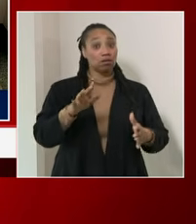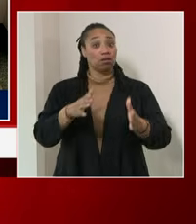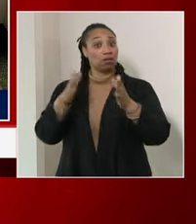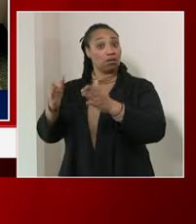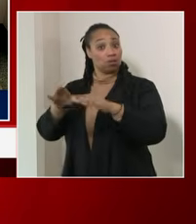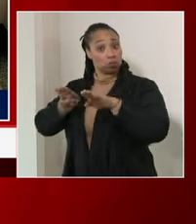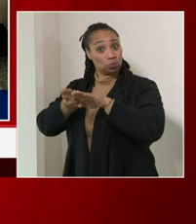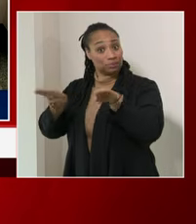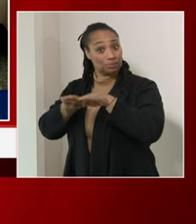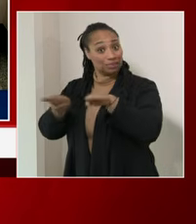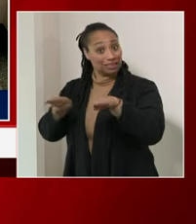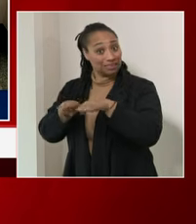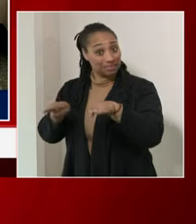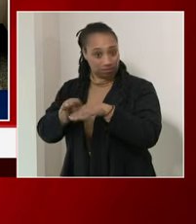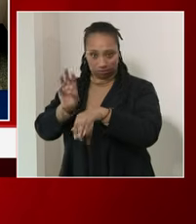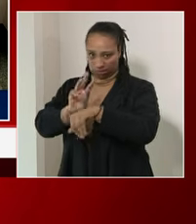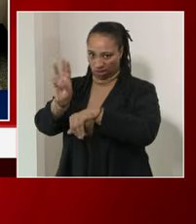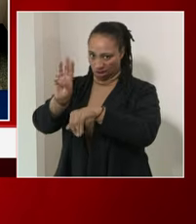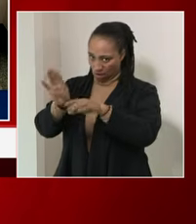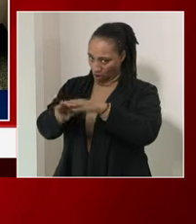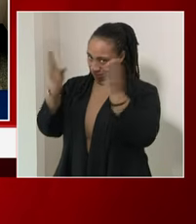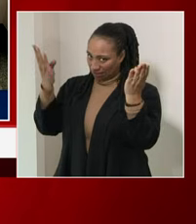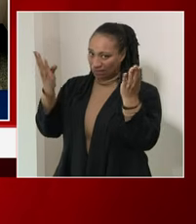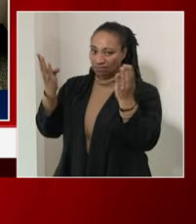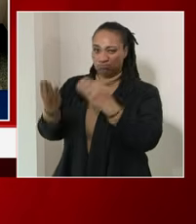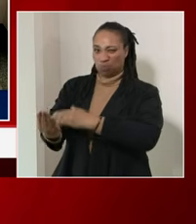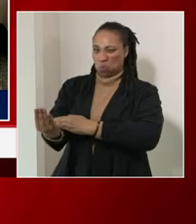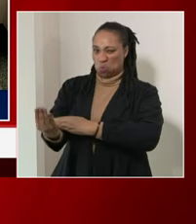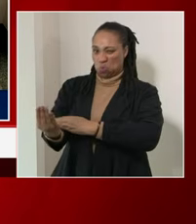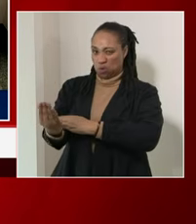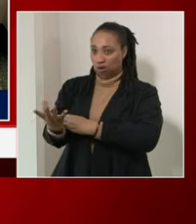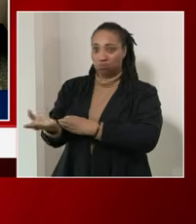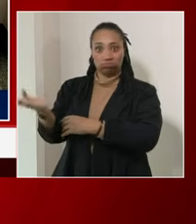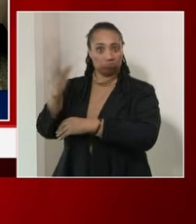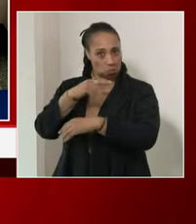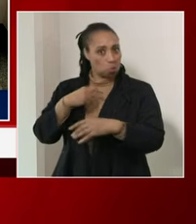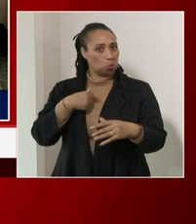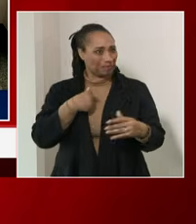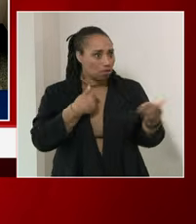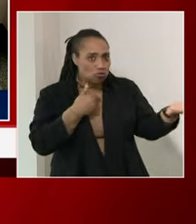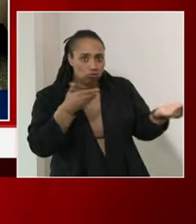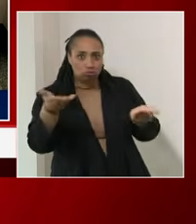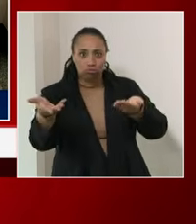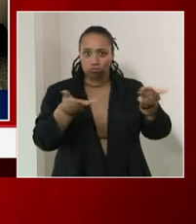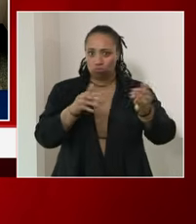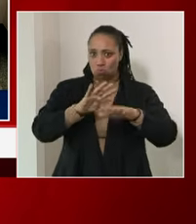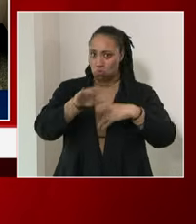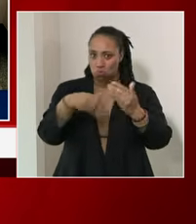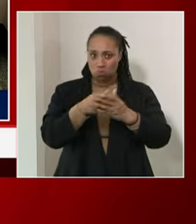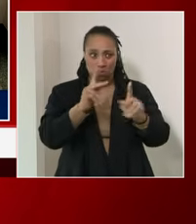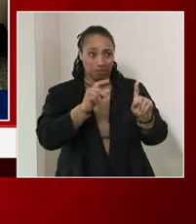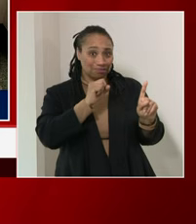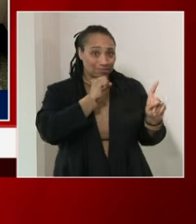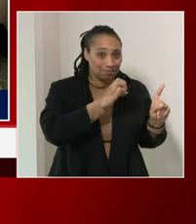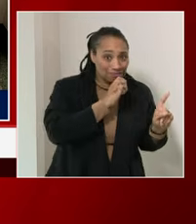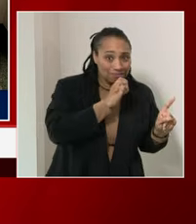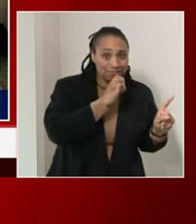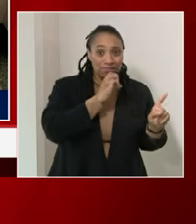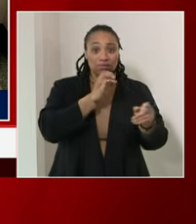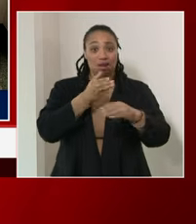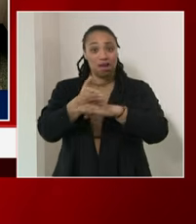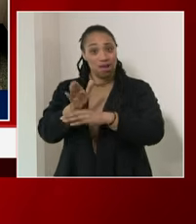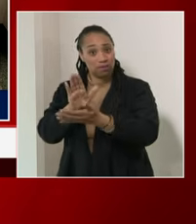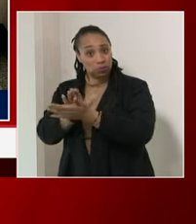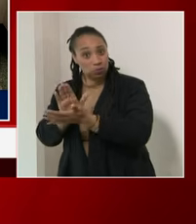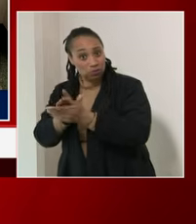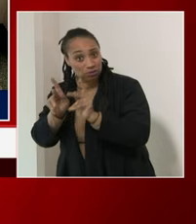We've welcomed residents across all our senior programming as well as after-school programming, providing meals